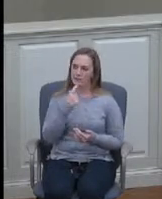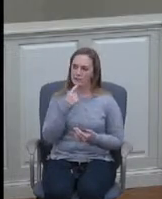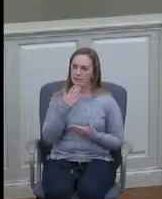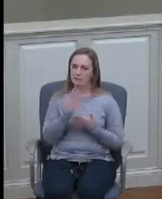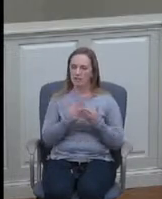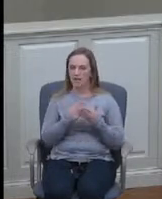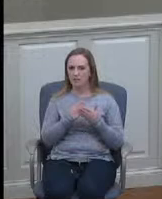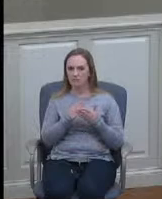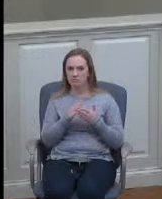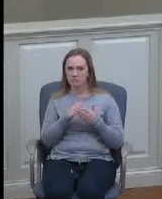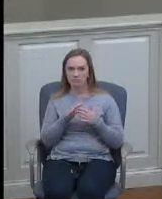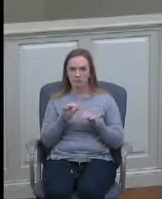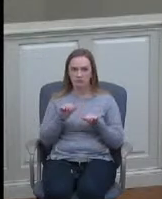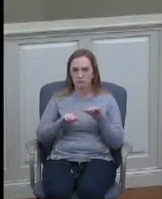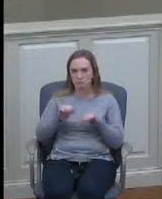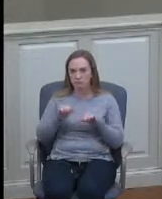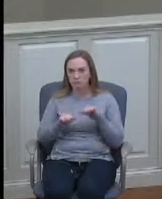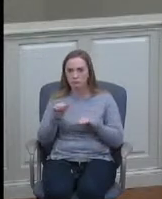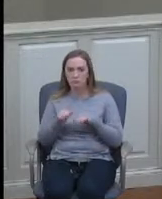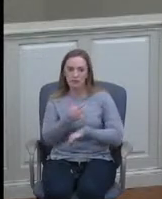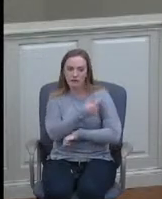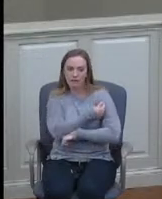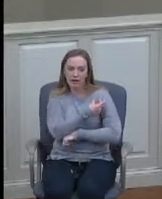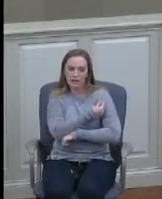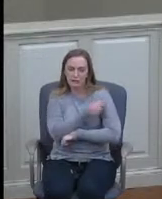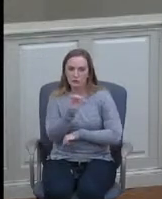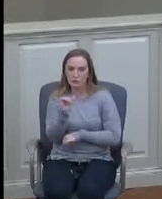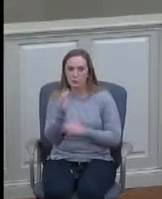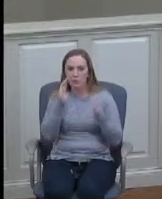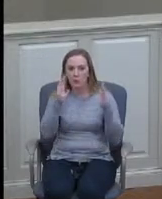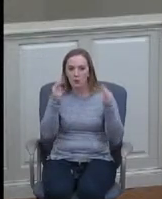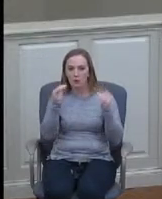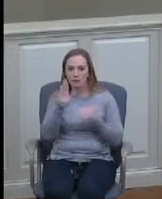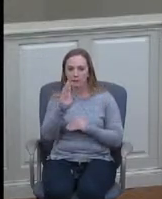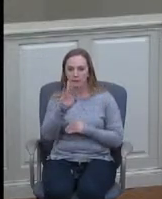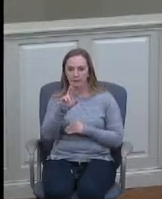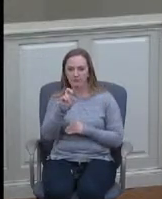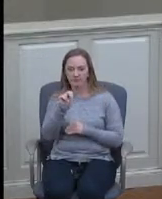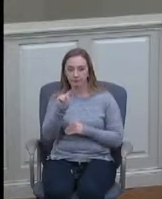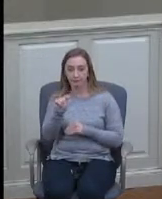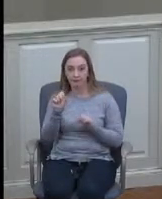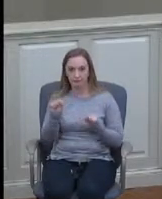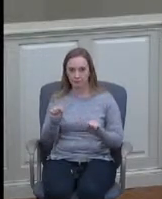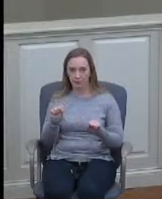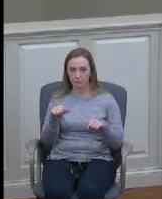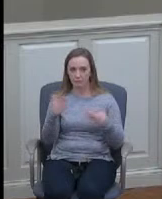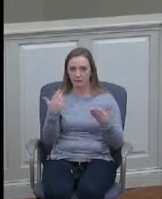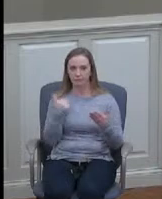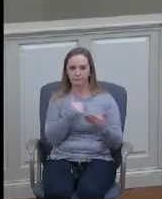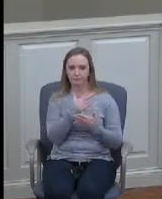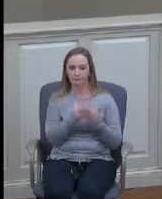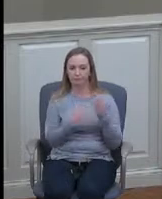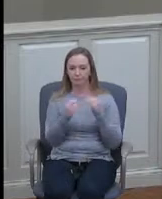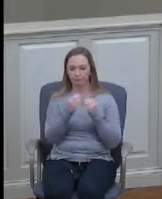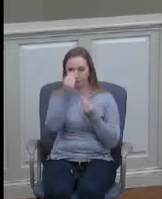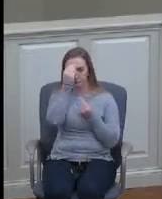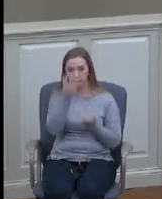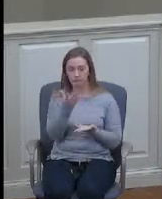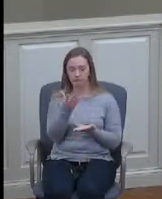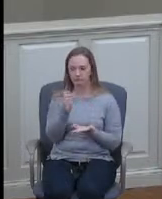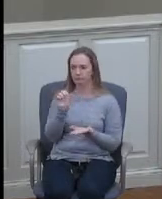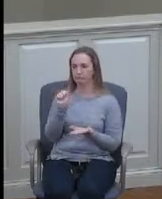uncertainty about the vaccine. That's as what- well, yeah, and that's okay, something same topic, else yeah. that hopefully he can Give some, yeah. give us some information on. So. Yeah, because if he